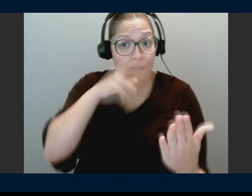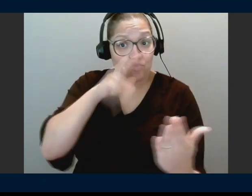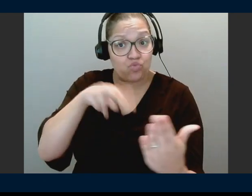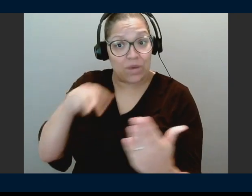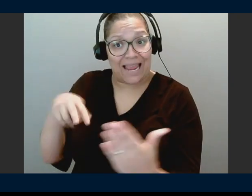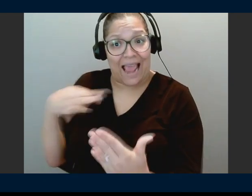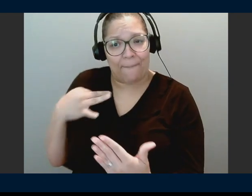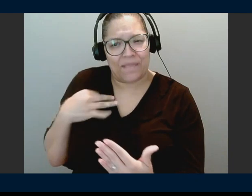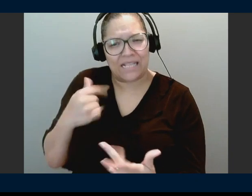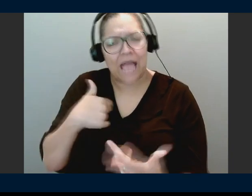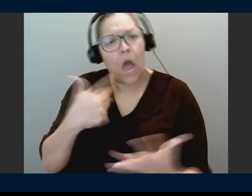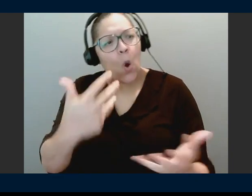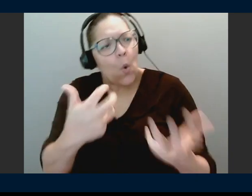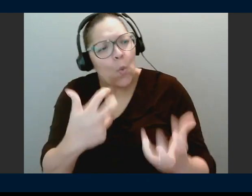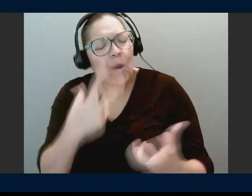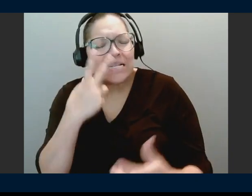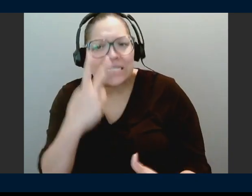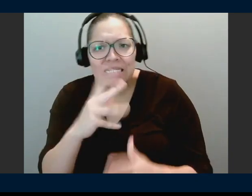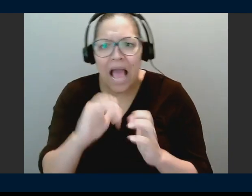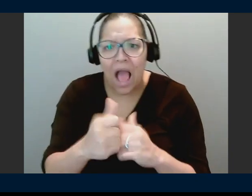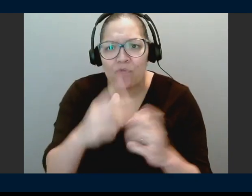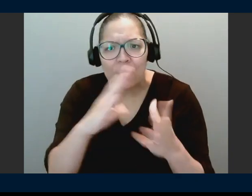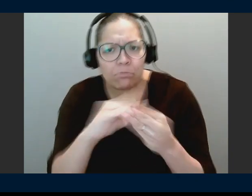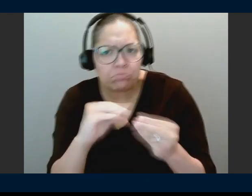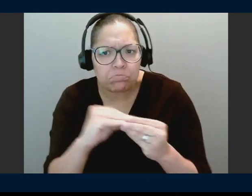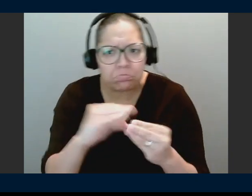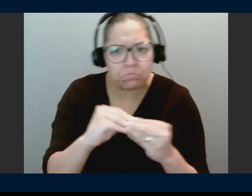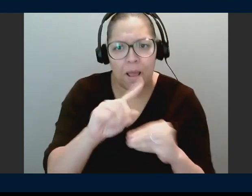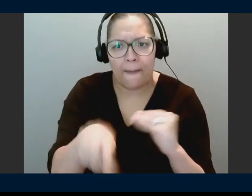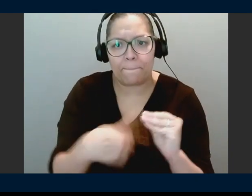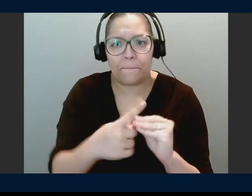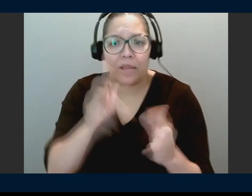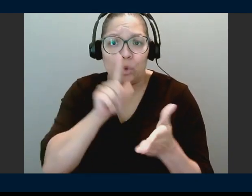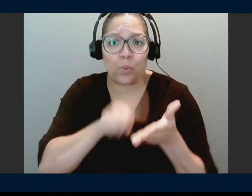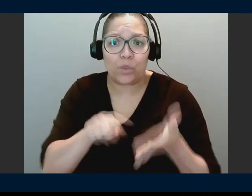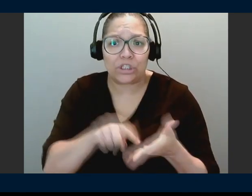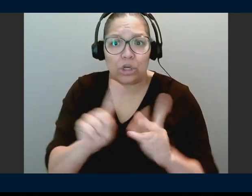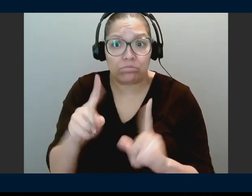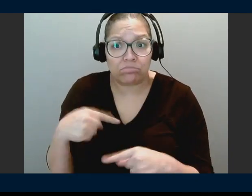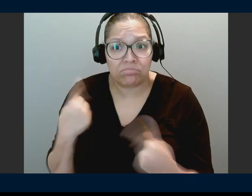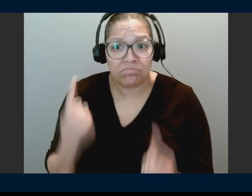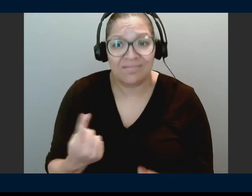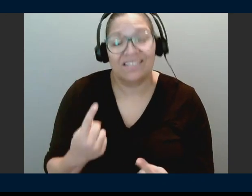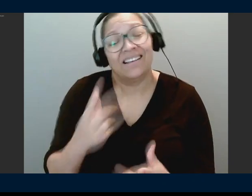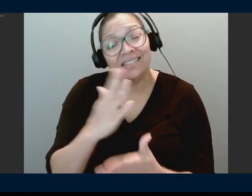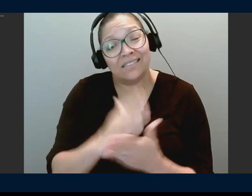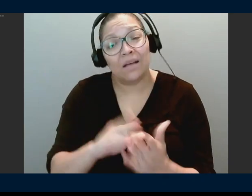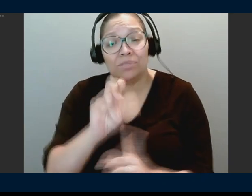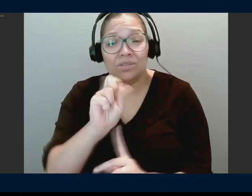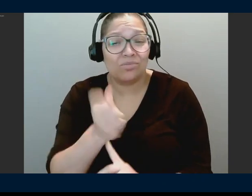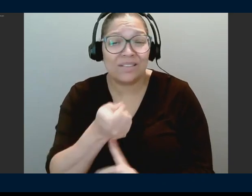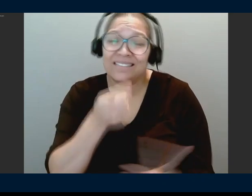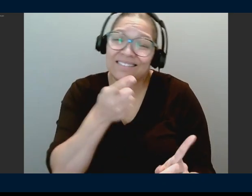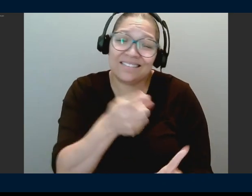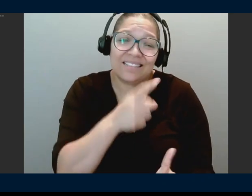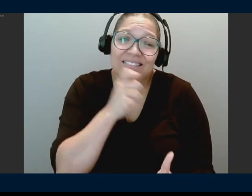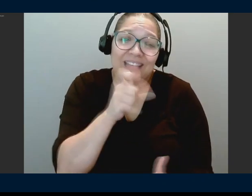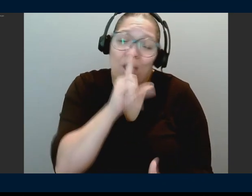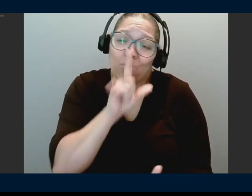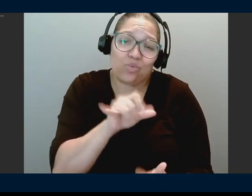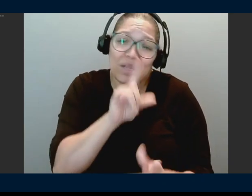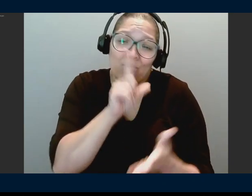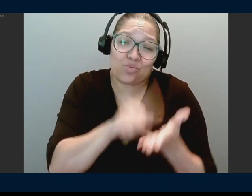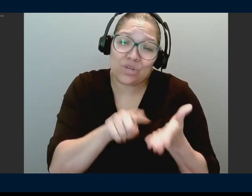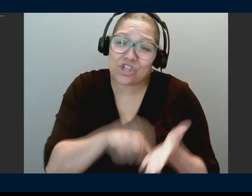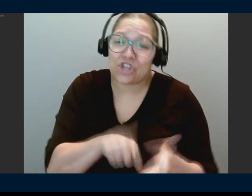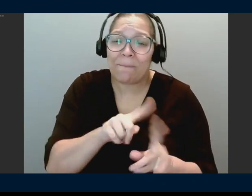want to see how people talk about the research that they've done, or in some cases, it's not necessarily a research project, or it could be